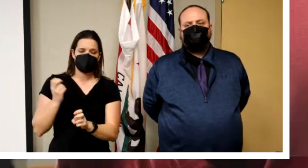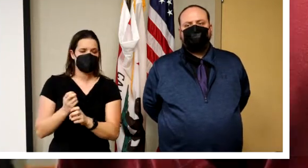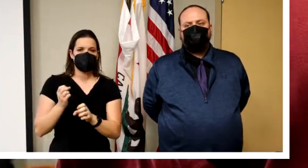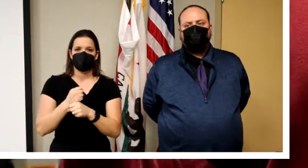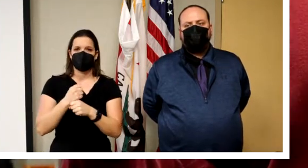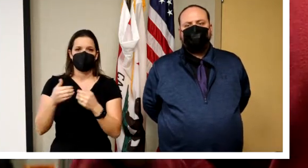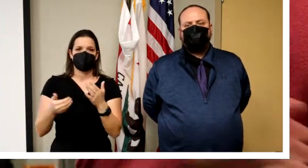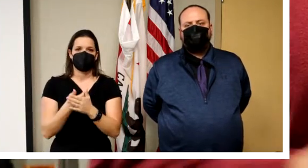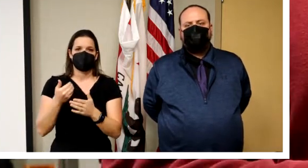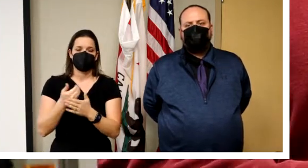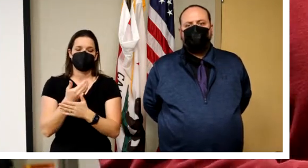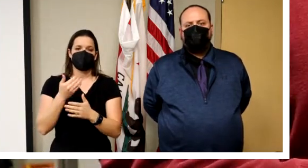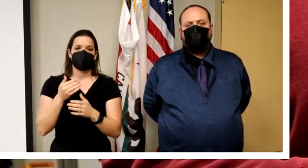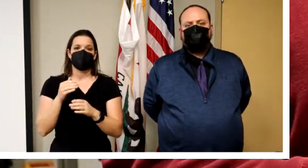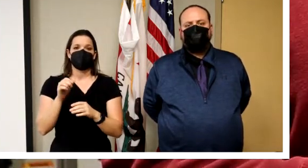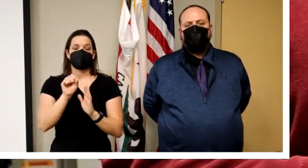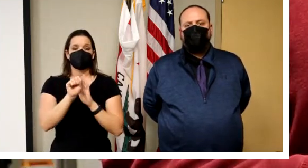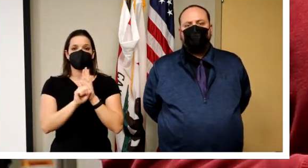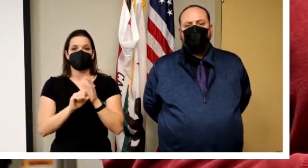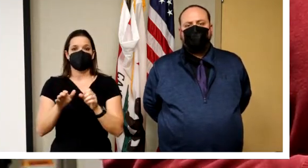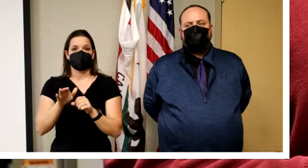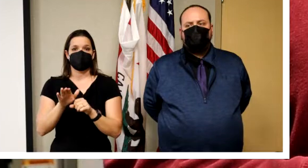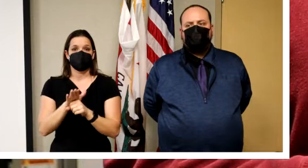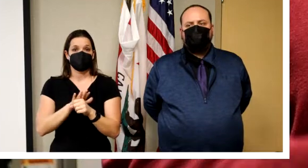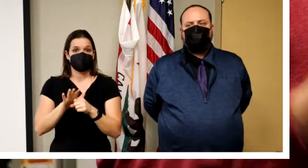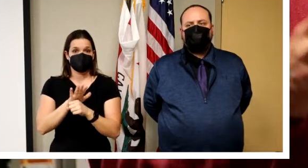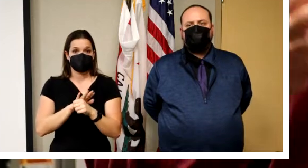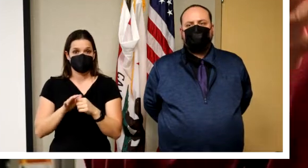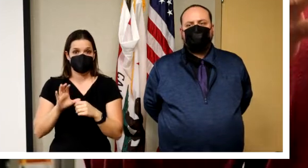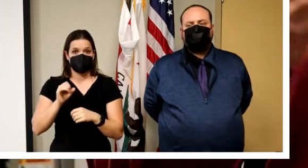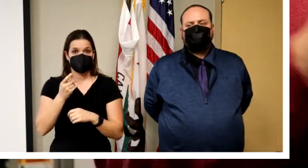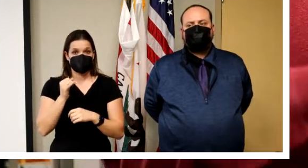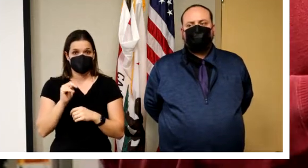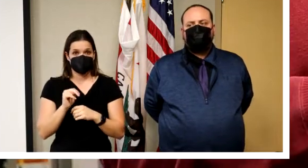State Redistricting Commission and going through that process professionally,